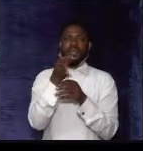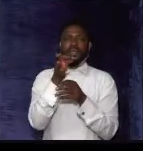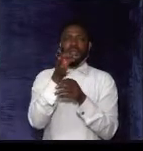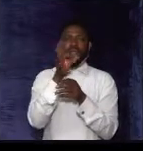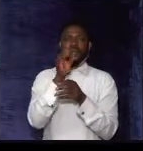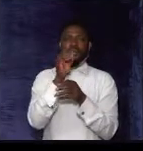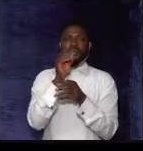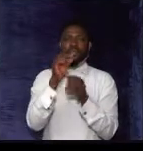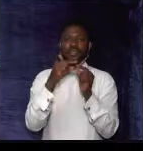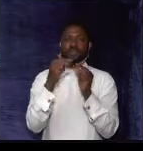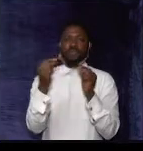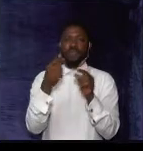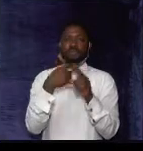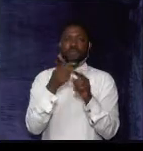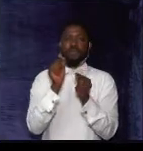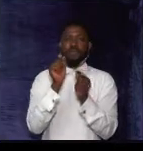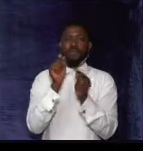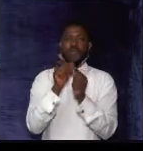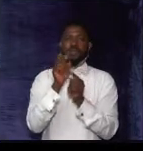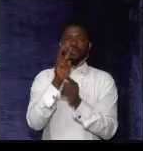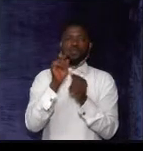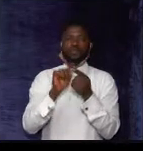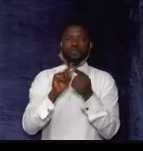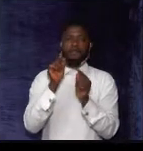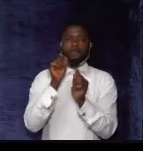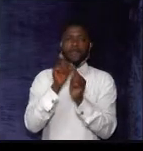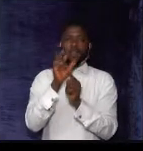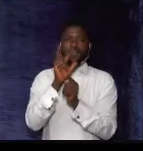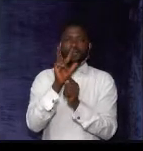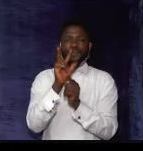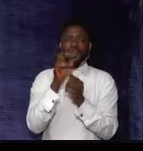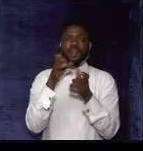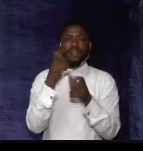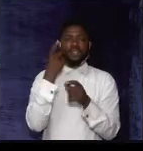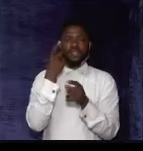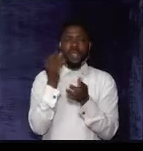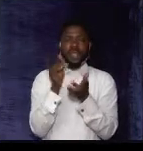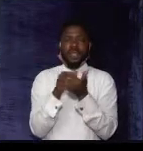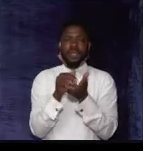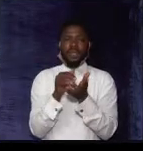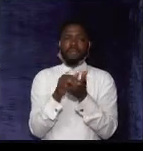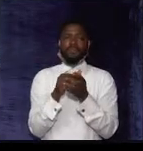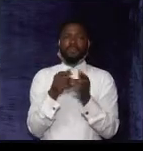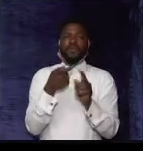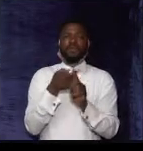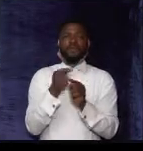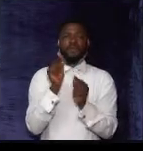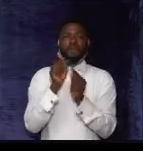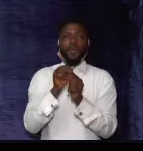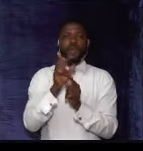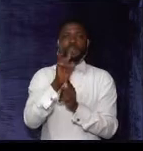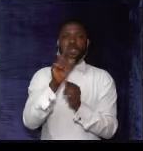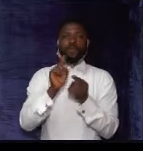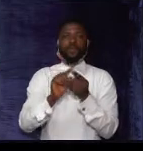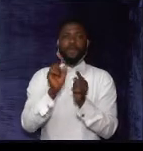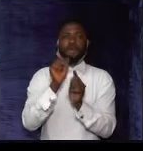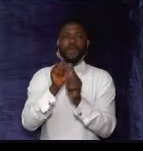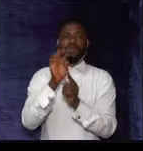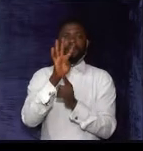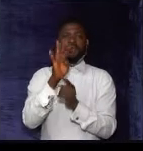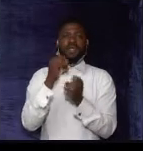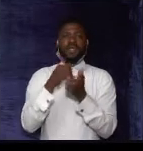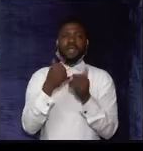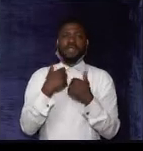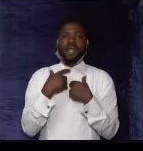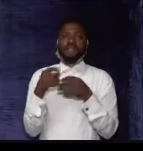moved 90 degrees from point 2 to point 3. Let's see again. Now from point 3 to